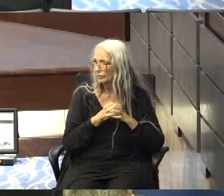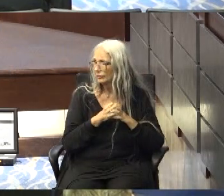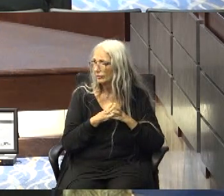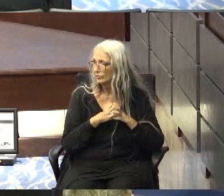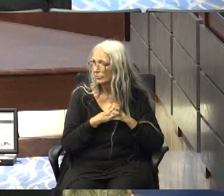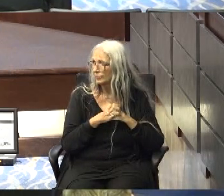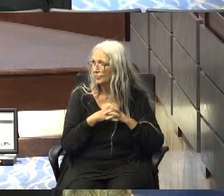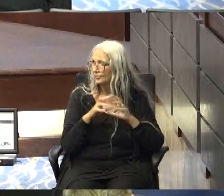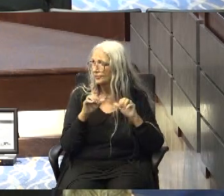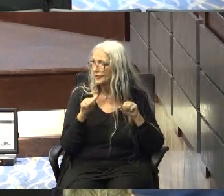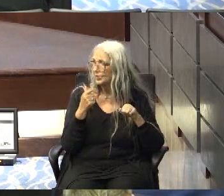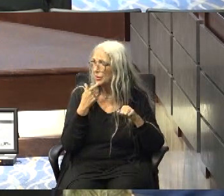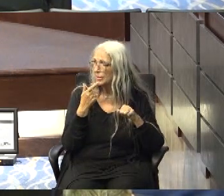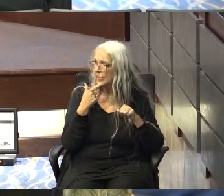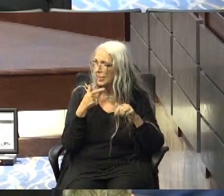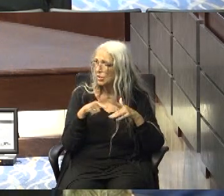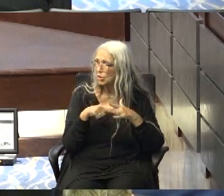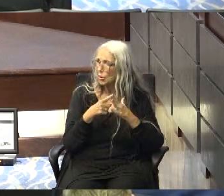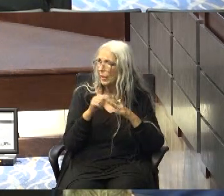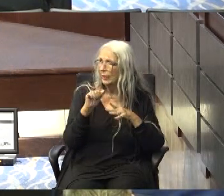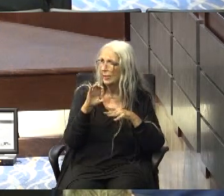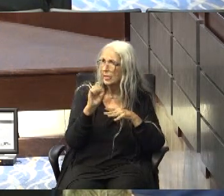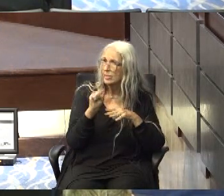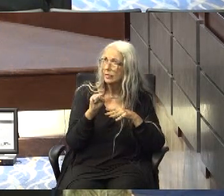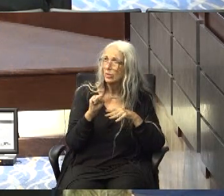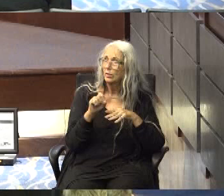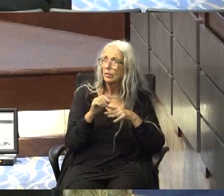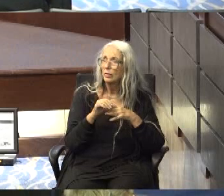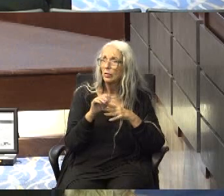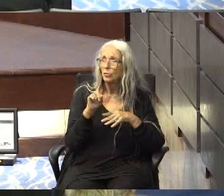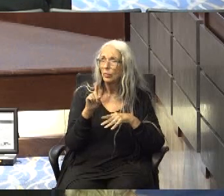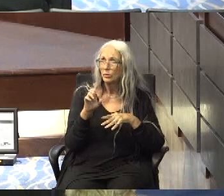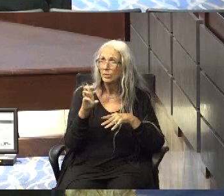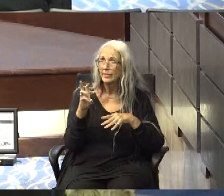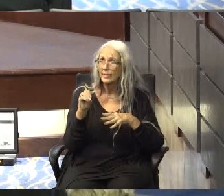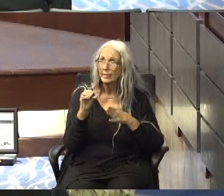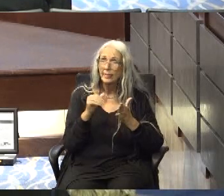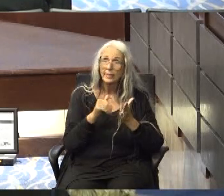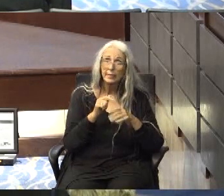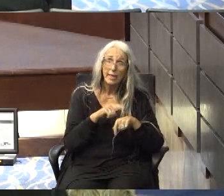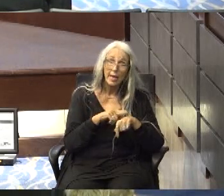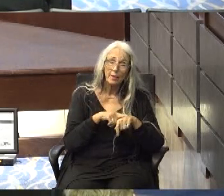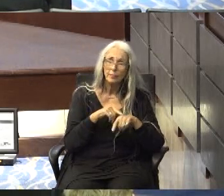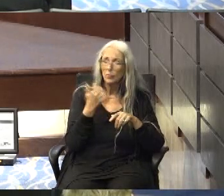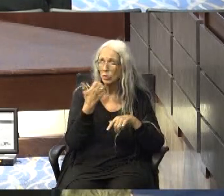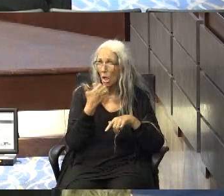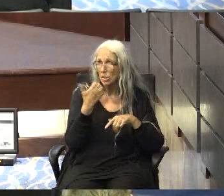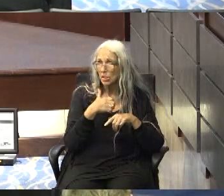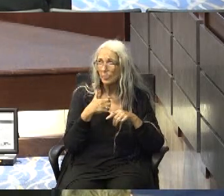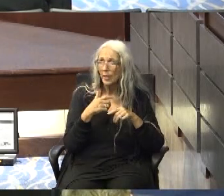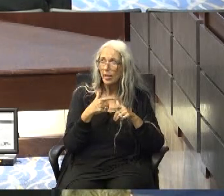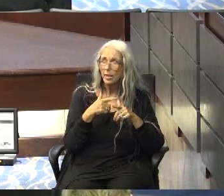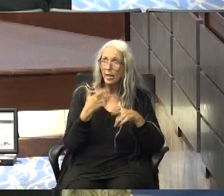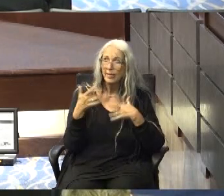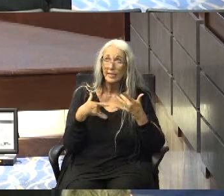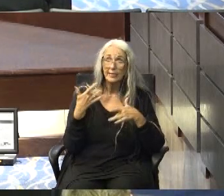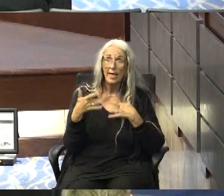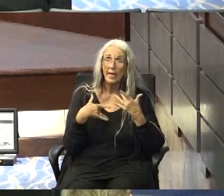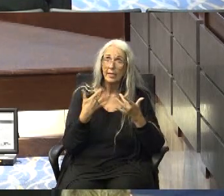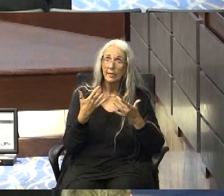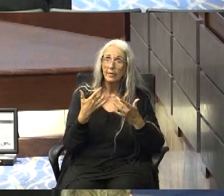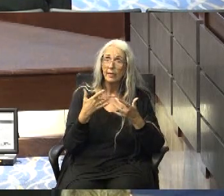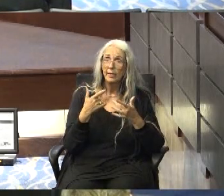Jeremy, you said that the story map's been accessed over 160 times or at 160 times, or that's awesome and so exciting, and